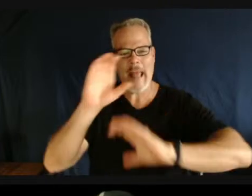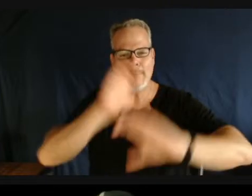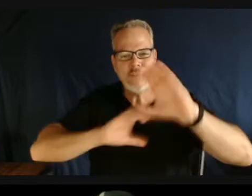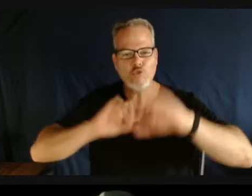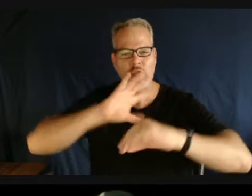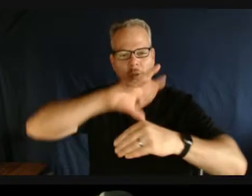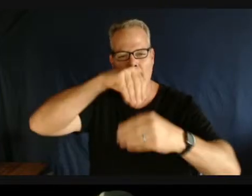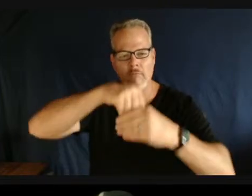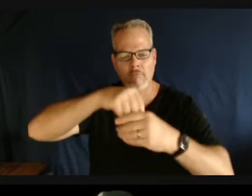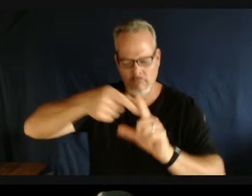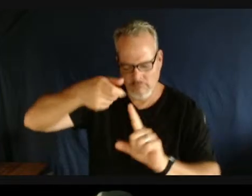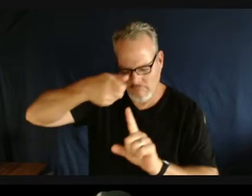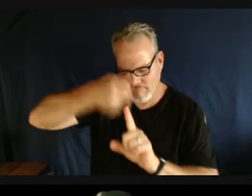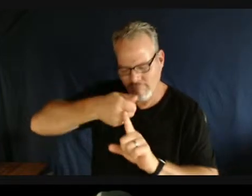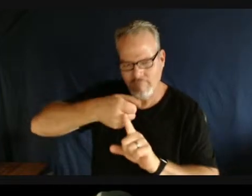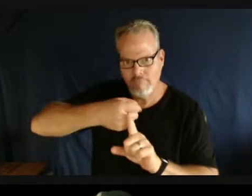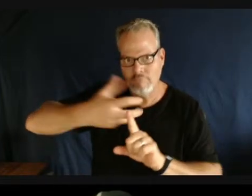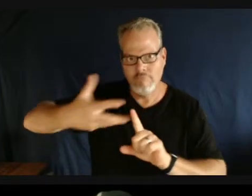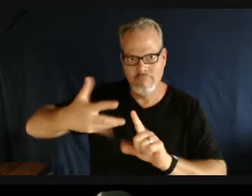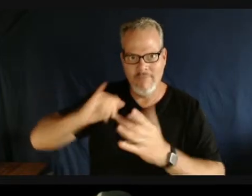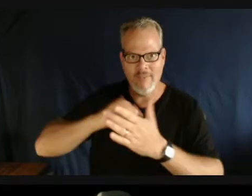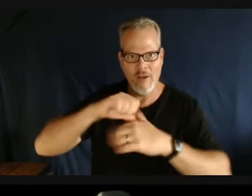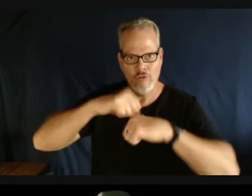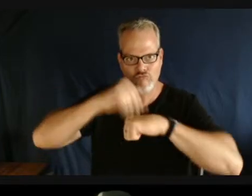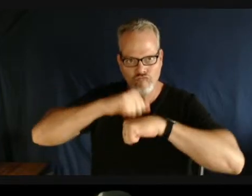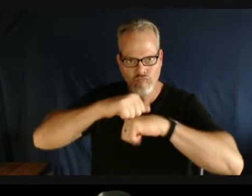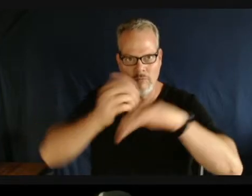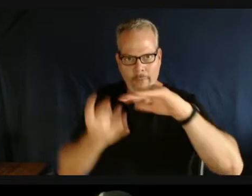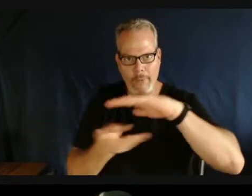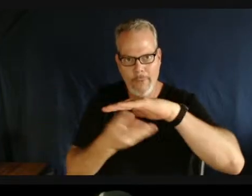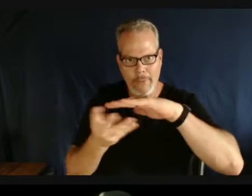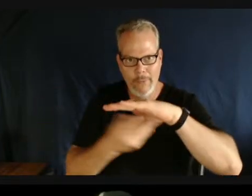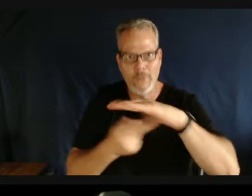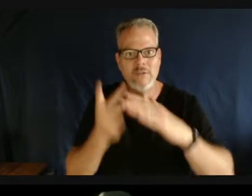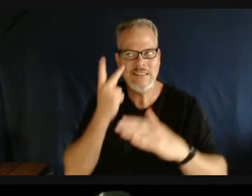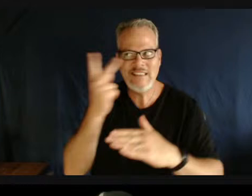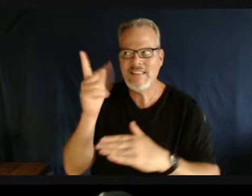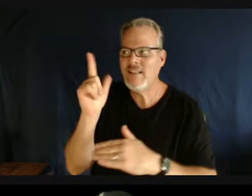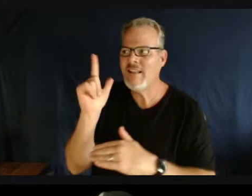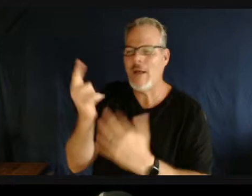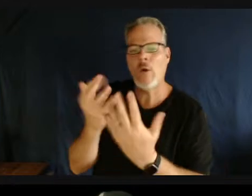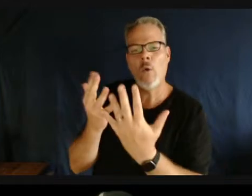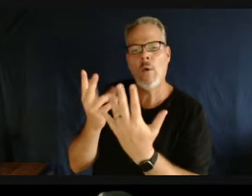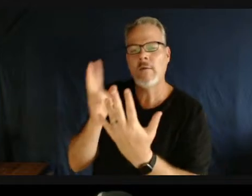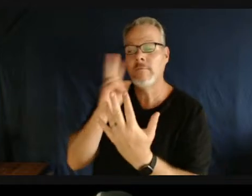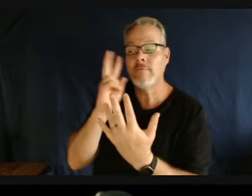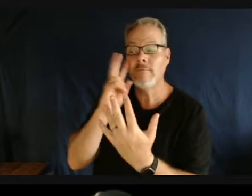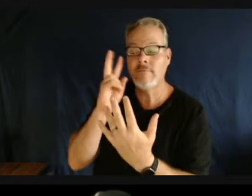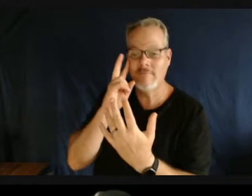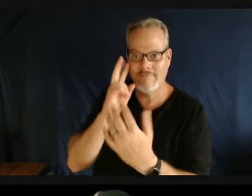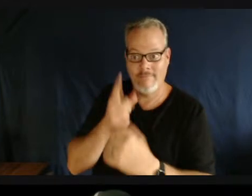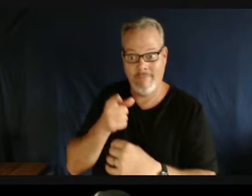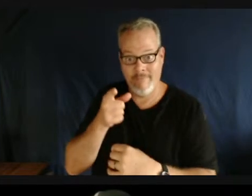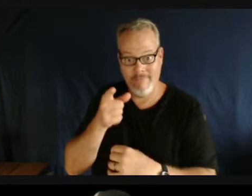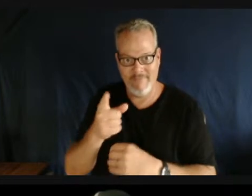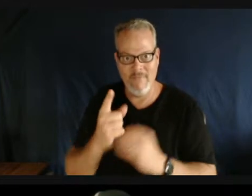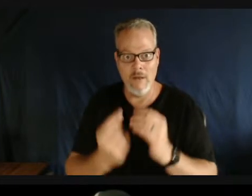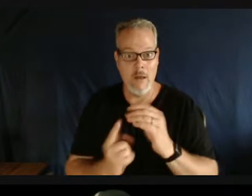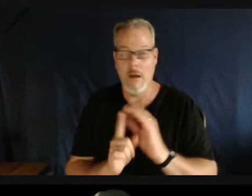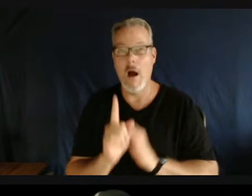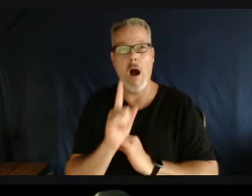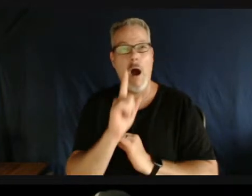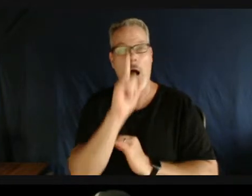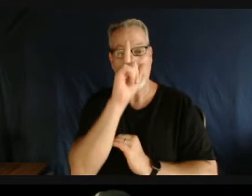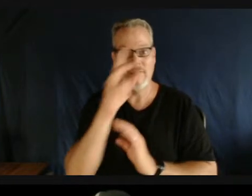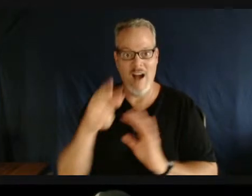out when more of that data is released. So that's the fountain heights. We'll show you some other statistics as well.